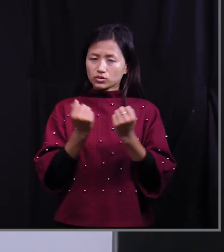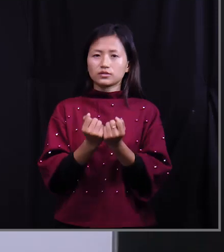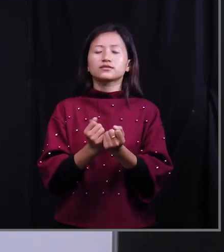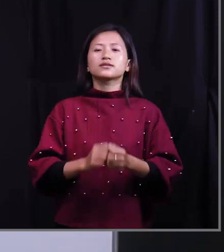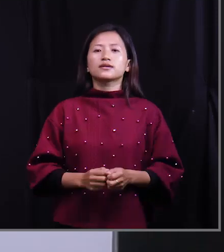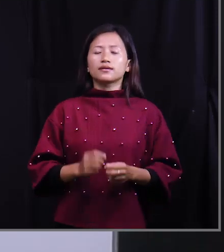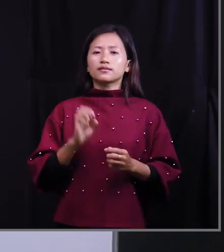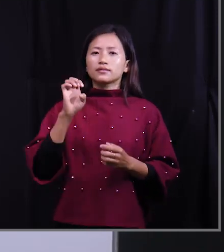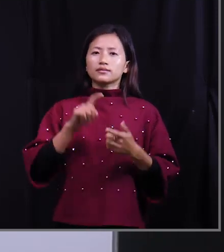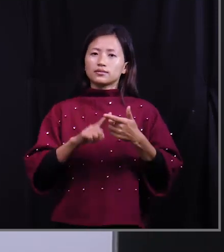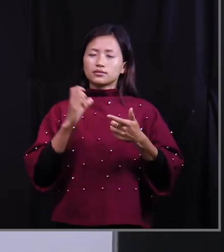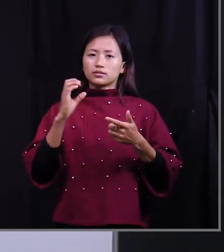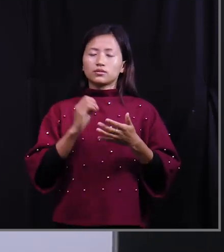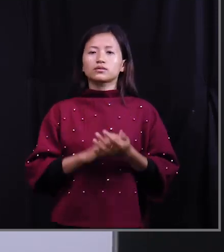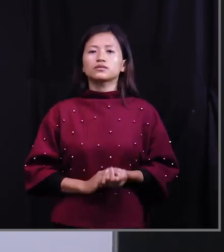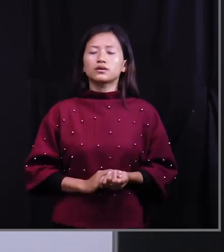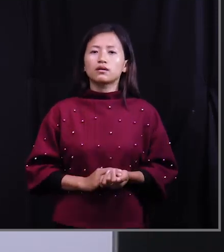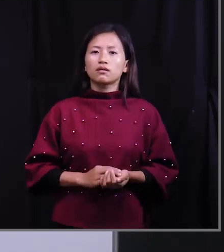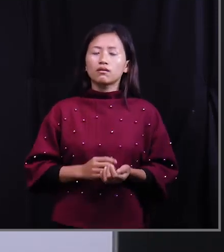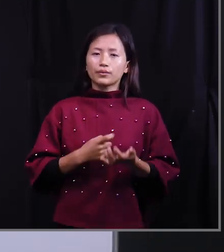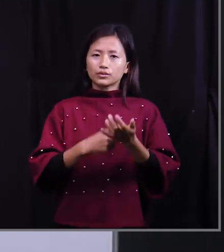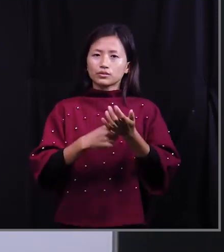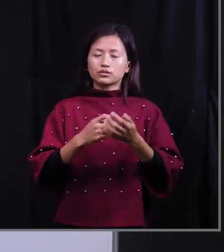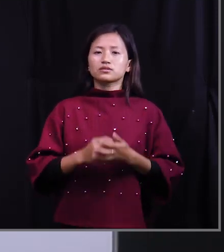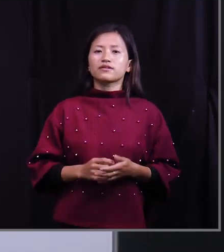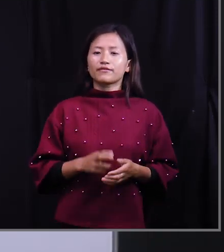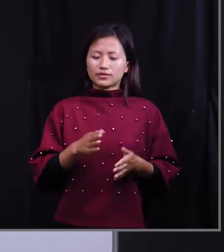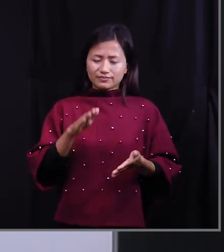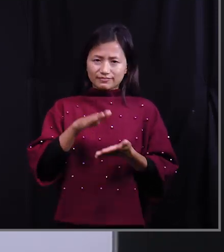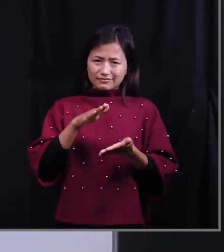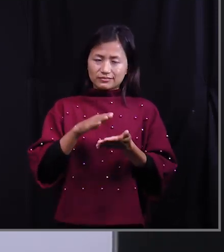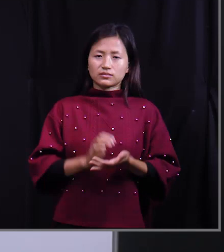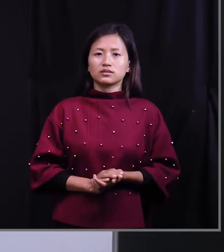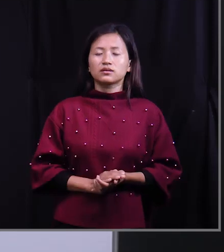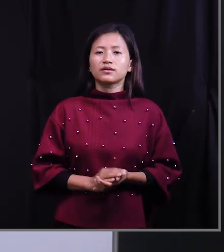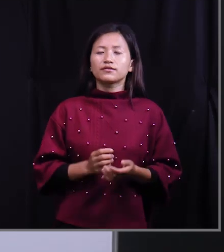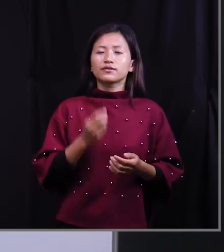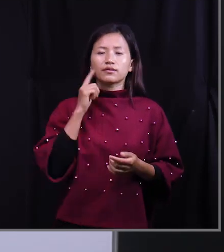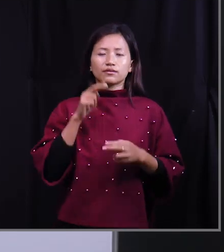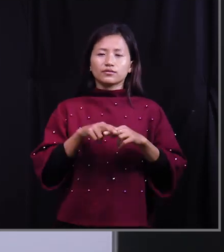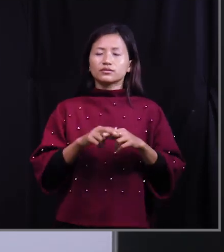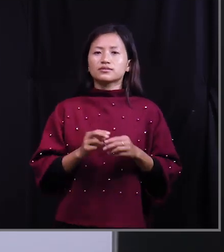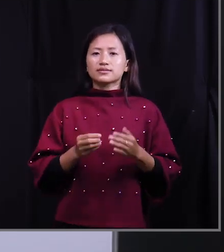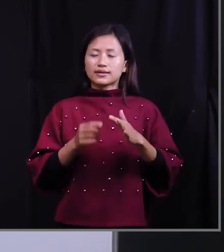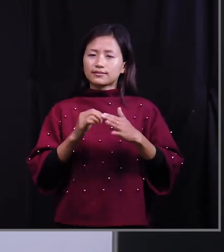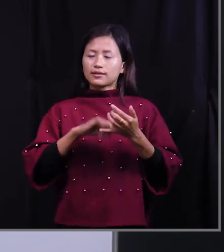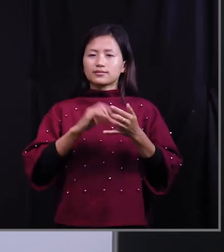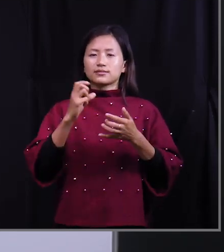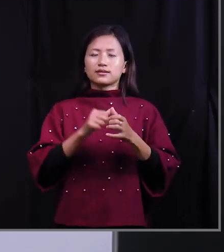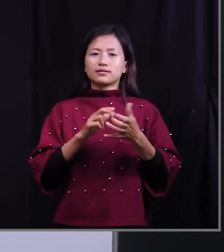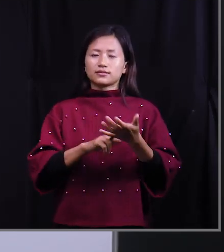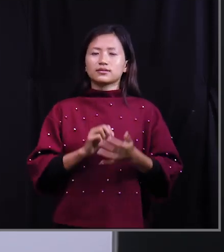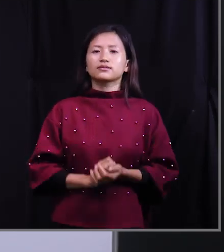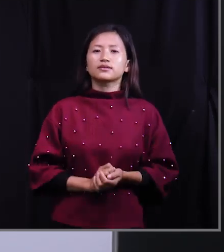economies economy like us, resources are very limited. So if we scan the environment at a very early stage,